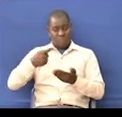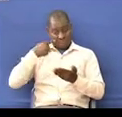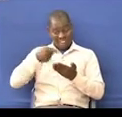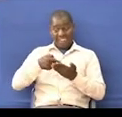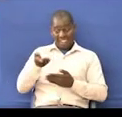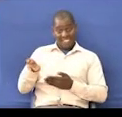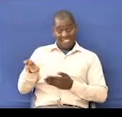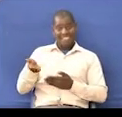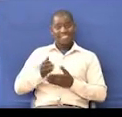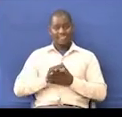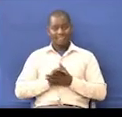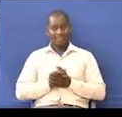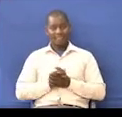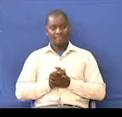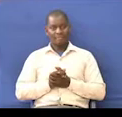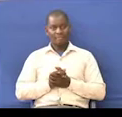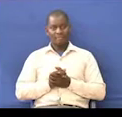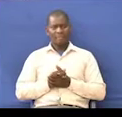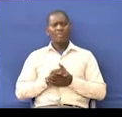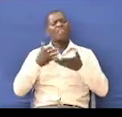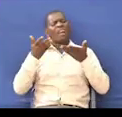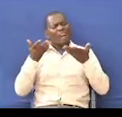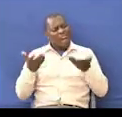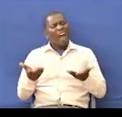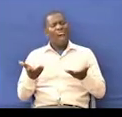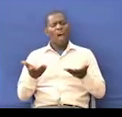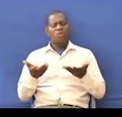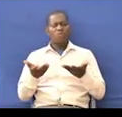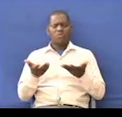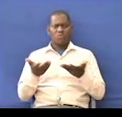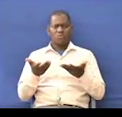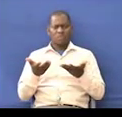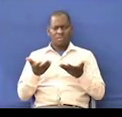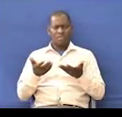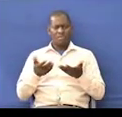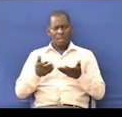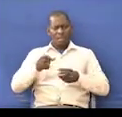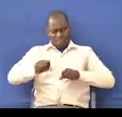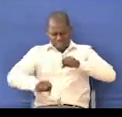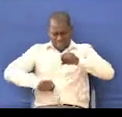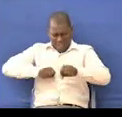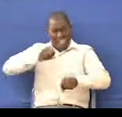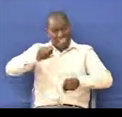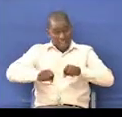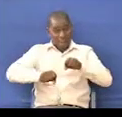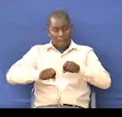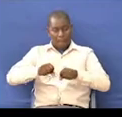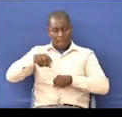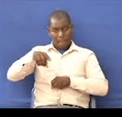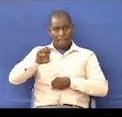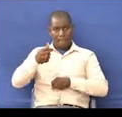It is rotating, like how a bicycle's pedals do rotate in